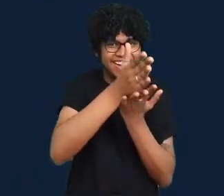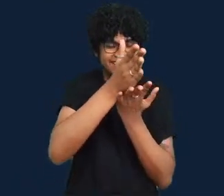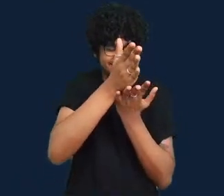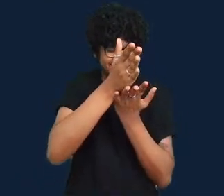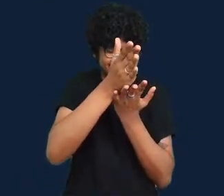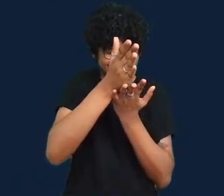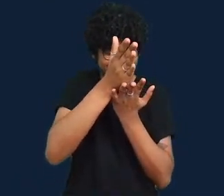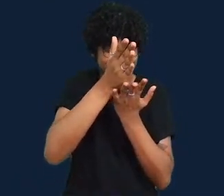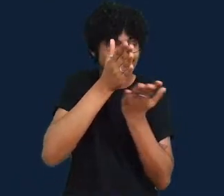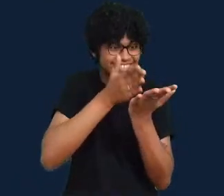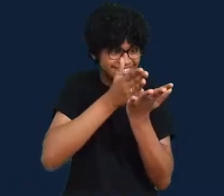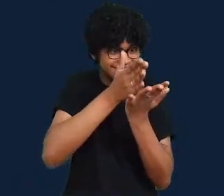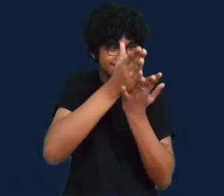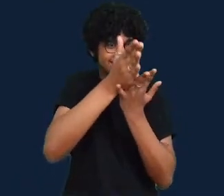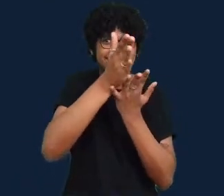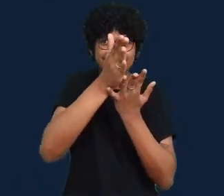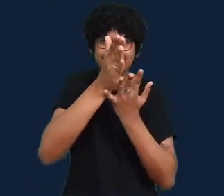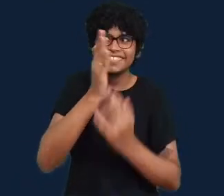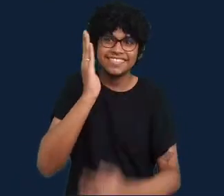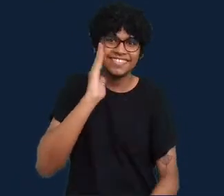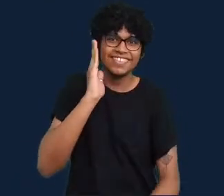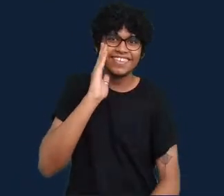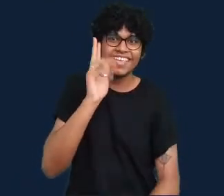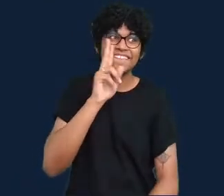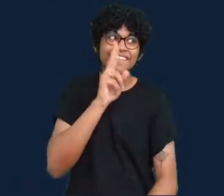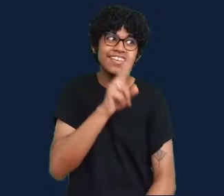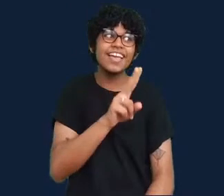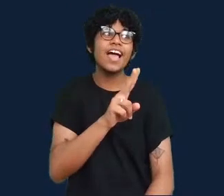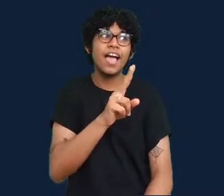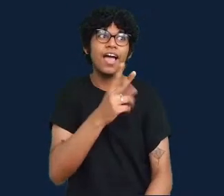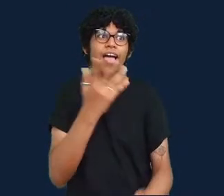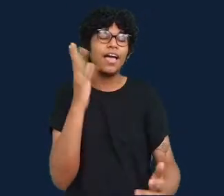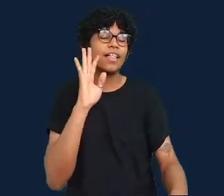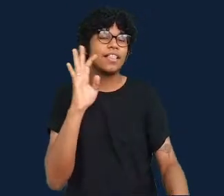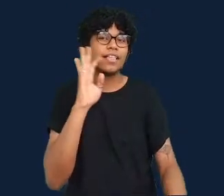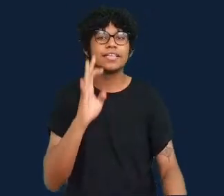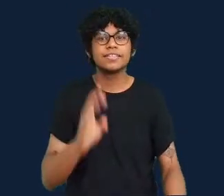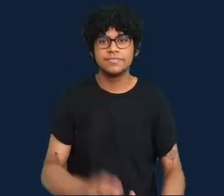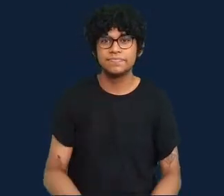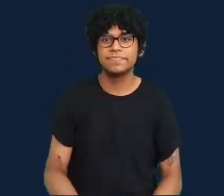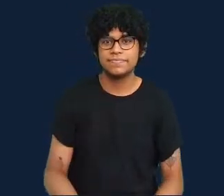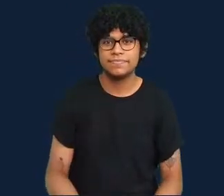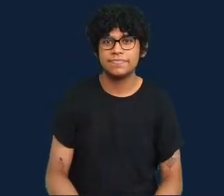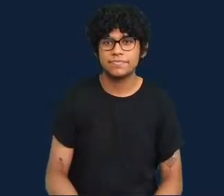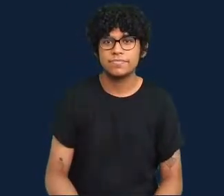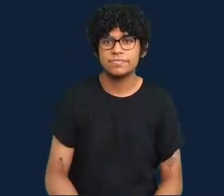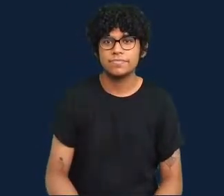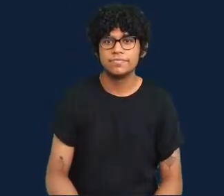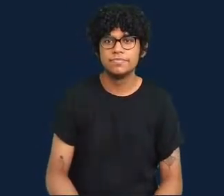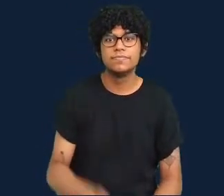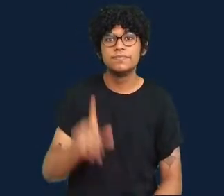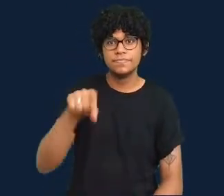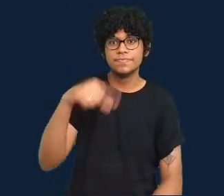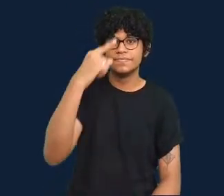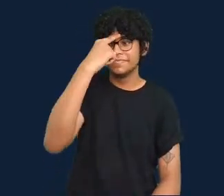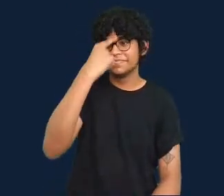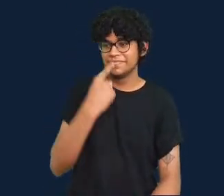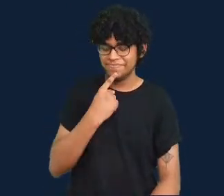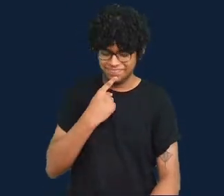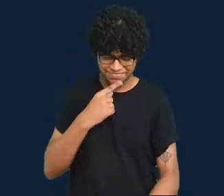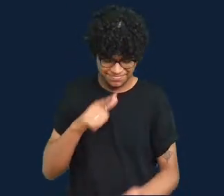Then that's more of the journalistic side of things. But then there are also nonprofits that and like